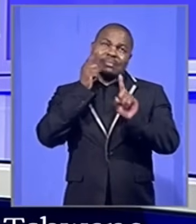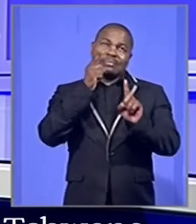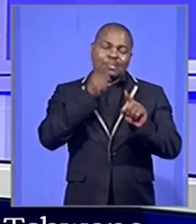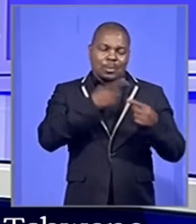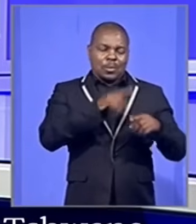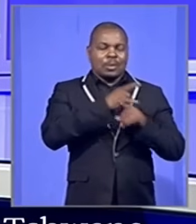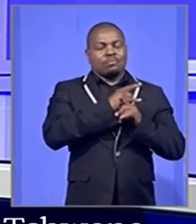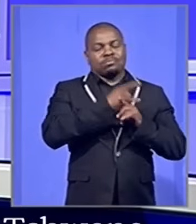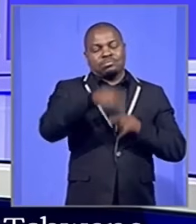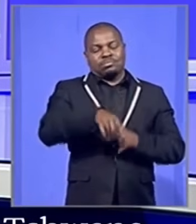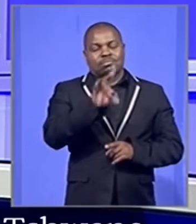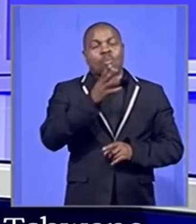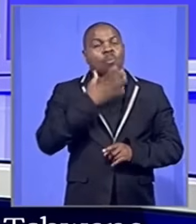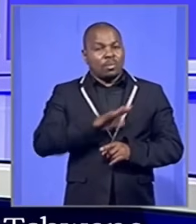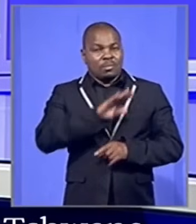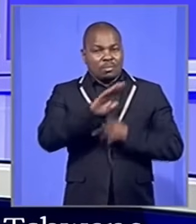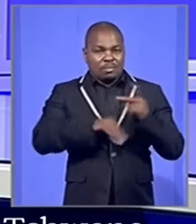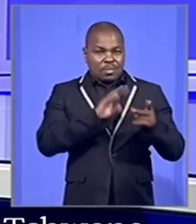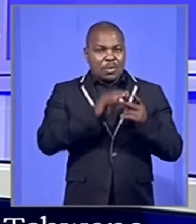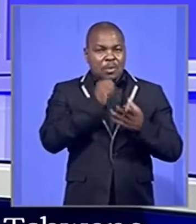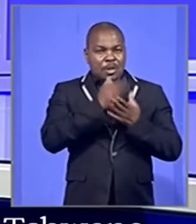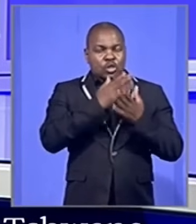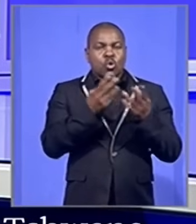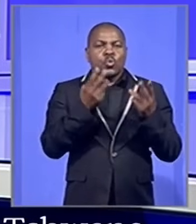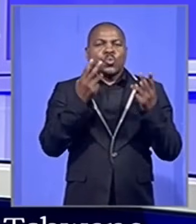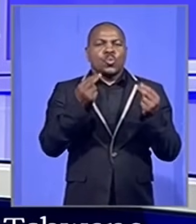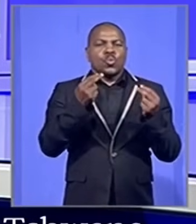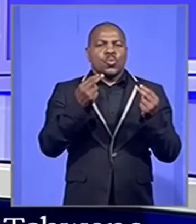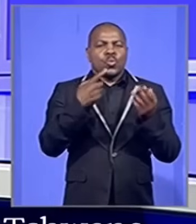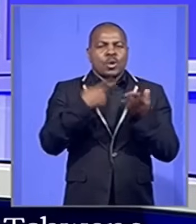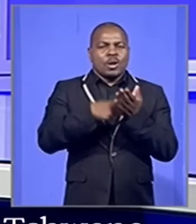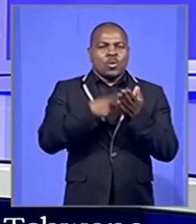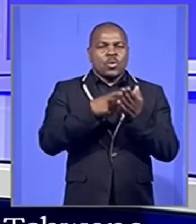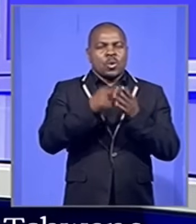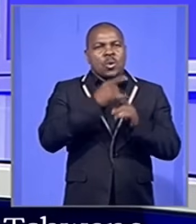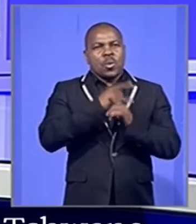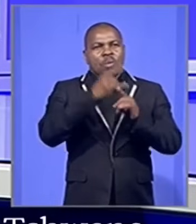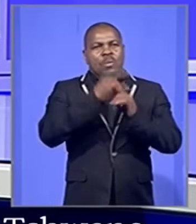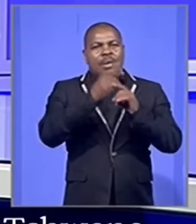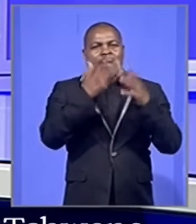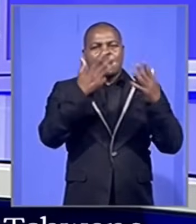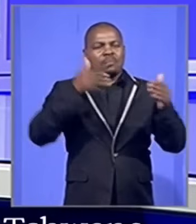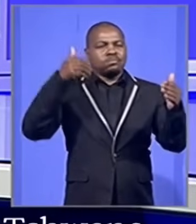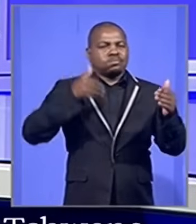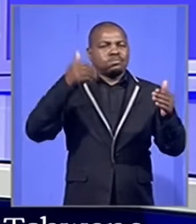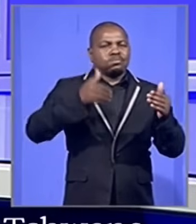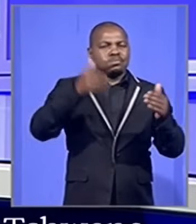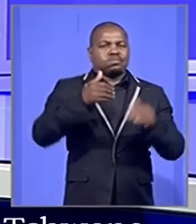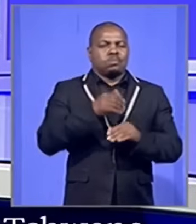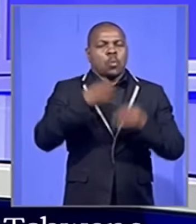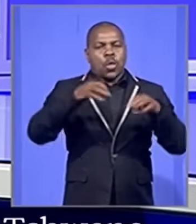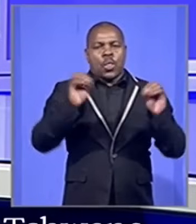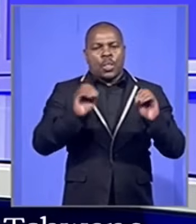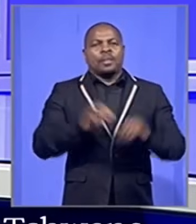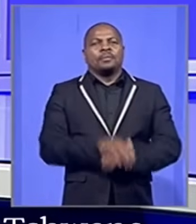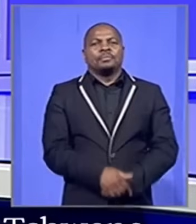ka Laboraro go hloma rekoto ye mpsa ya go raloka dipapadi tše senyane ka go latelana ntle le